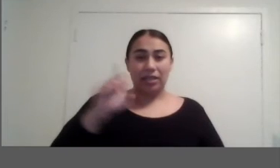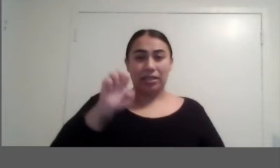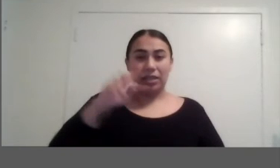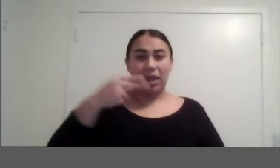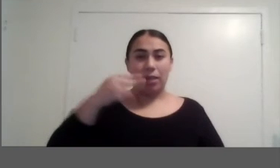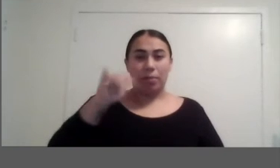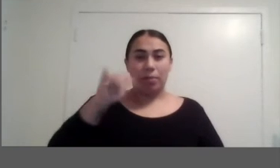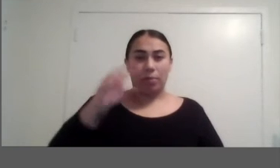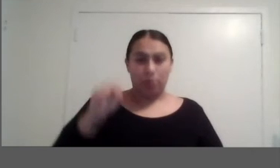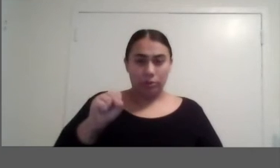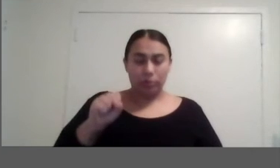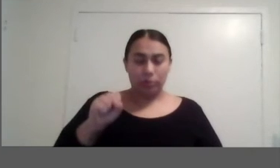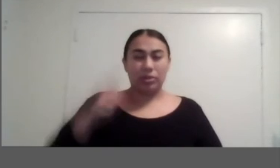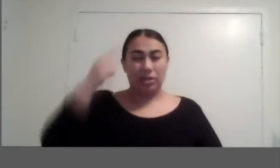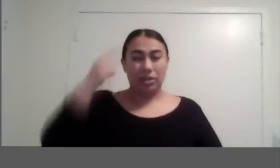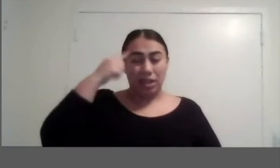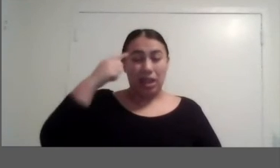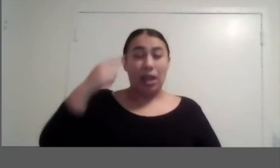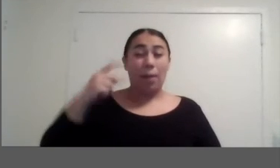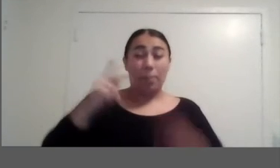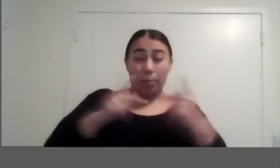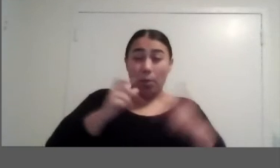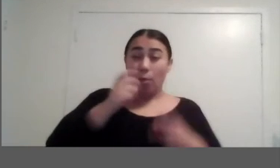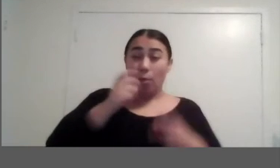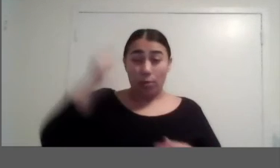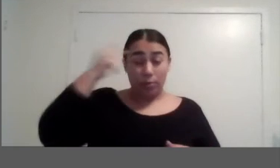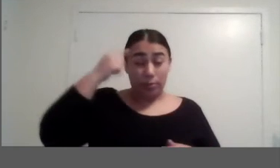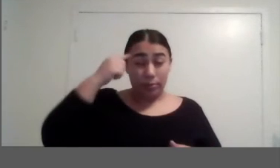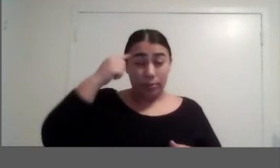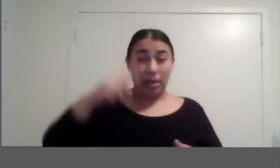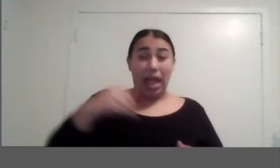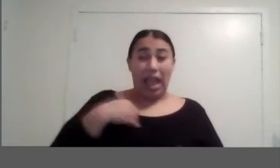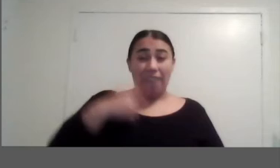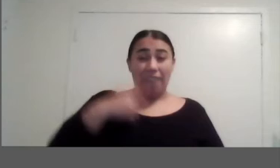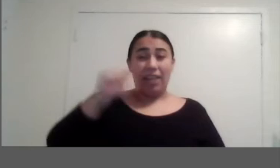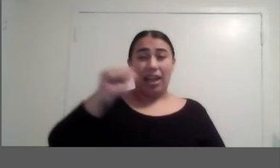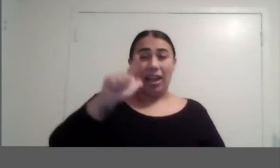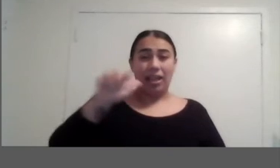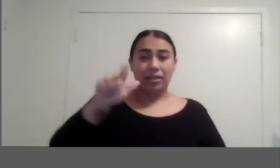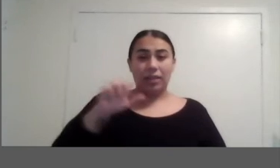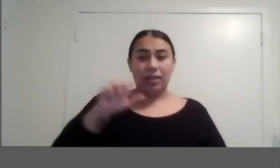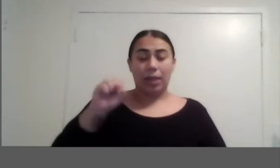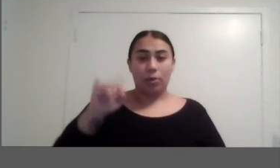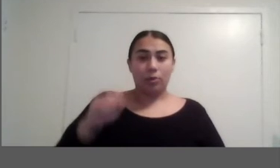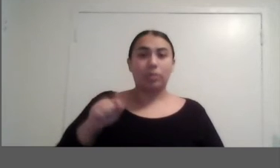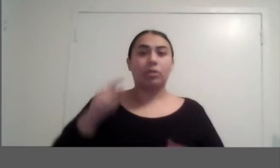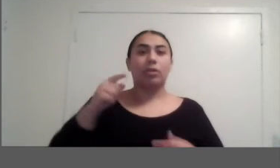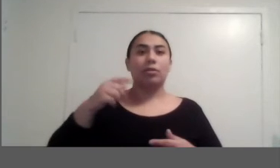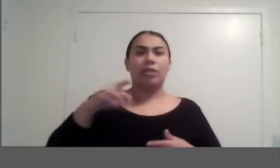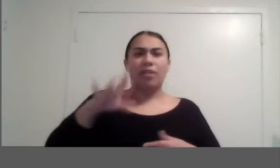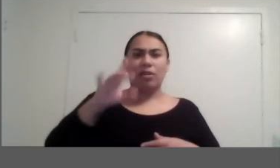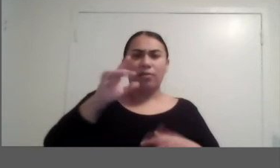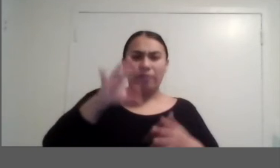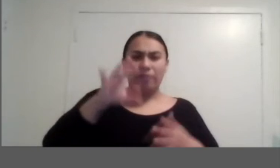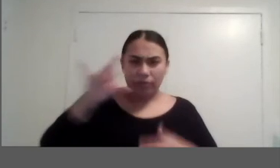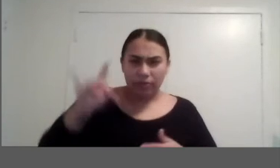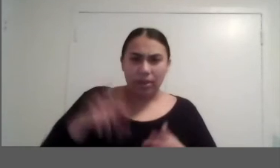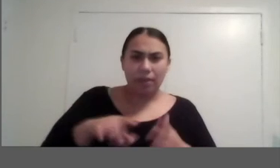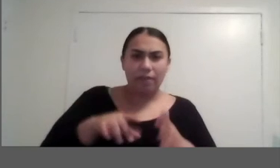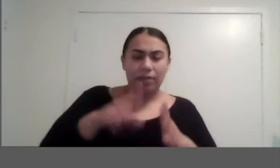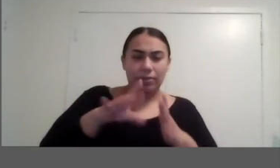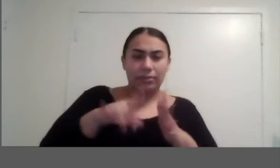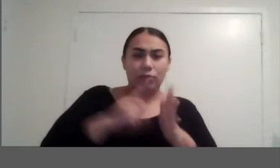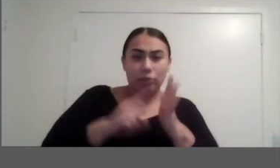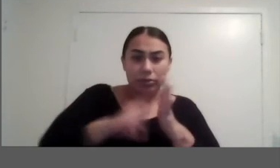Center found that those who are over the age of 80, who portray the mental agility of